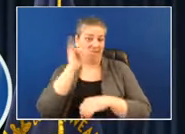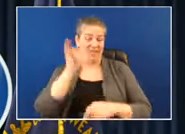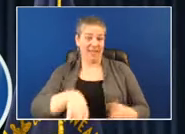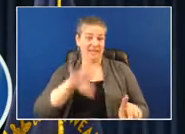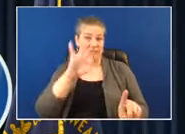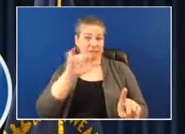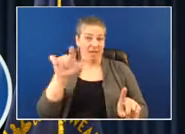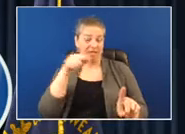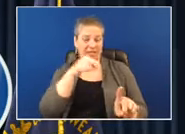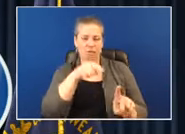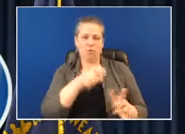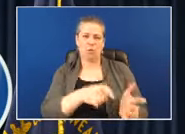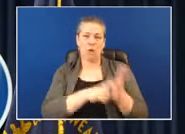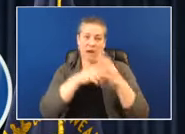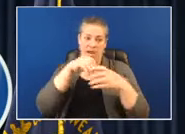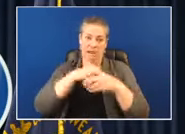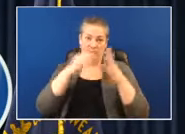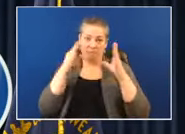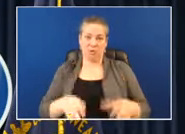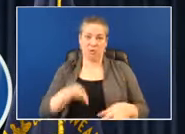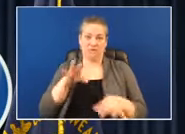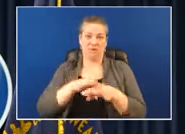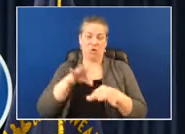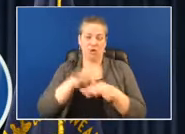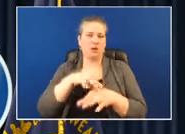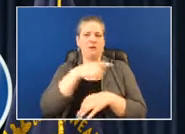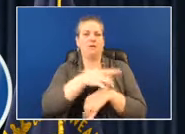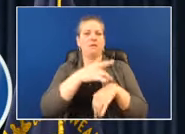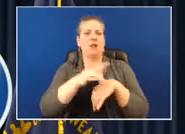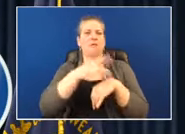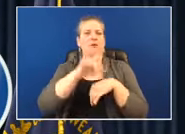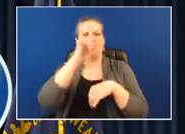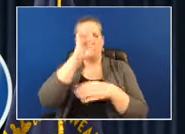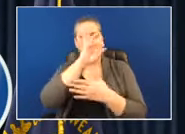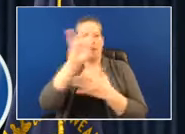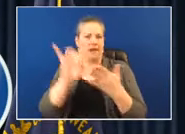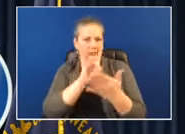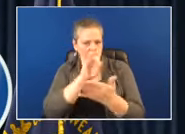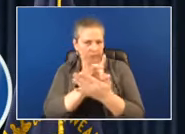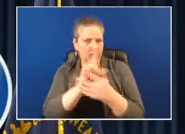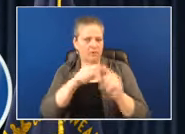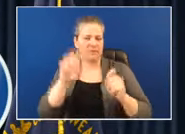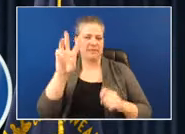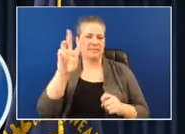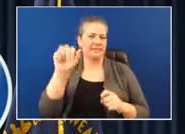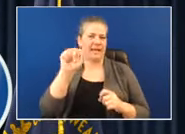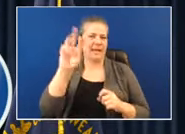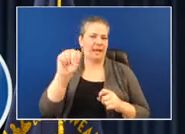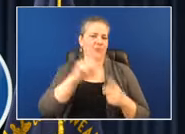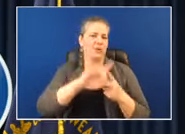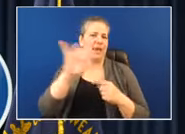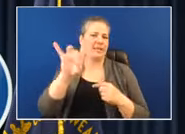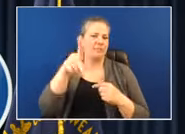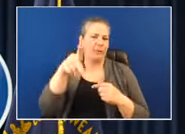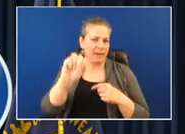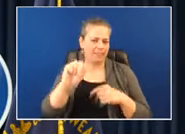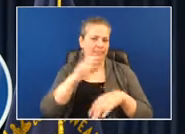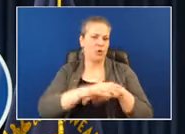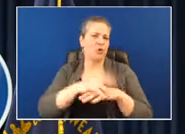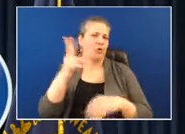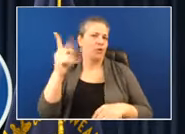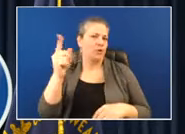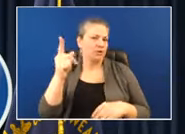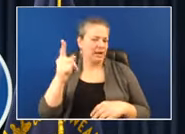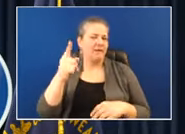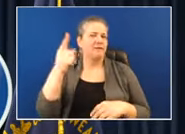early in-person voting is available for at least 8 hours between 6 a.m. and 8 p.m. on the Thursday, Friday,